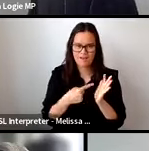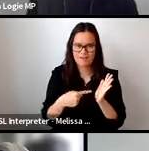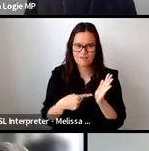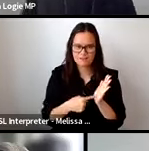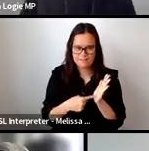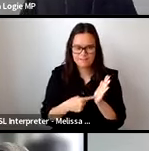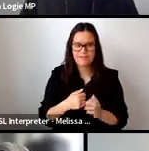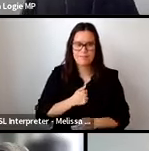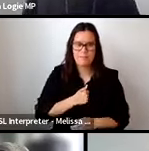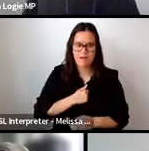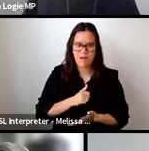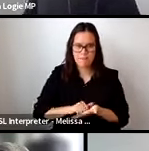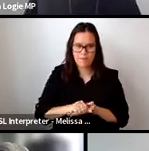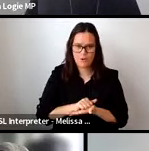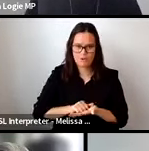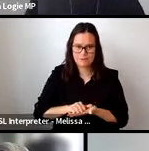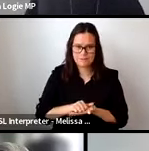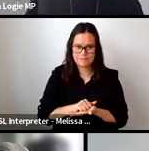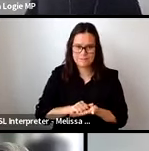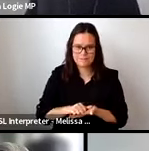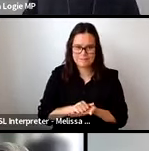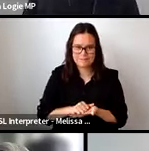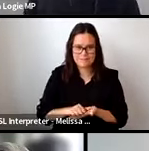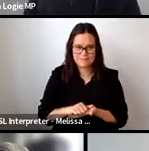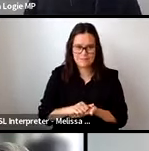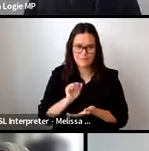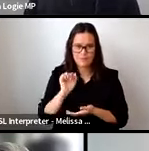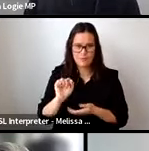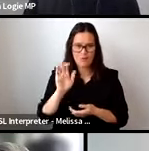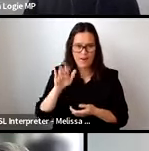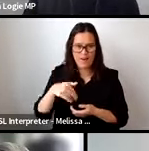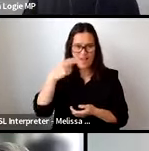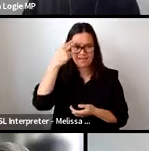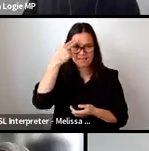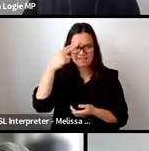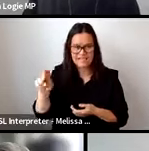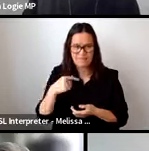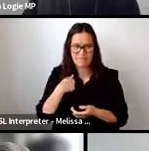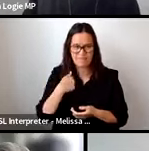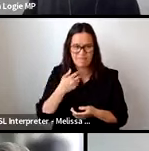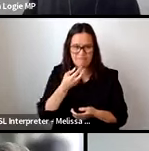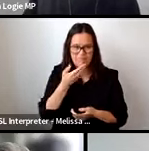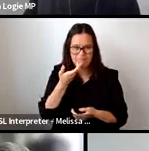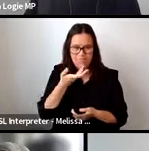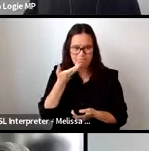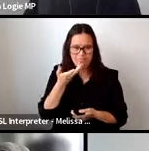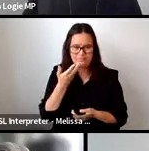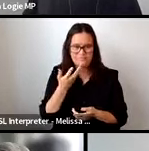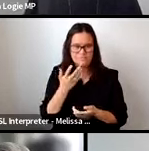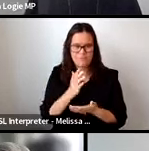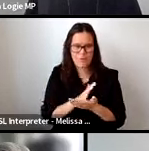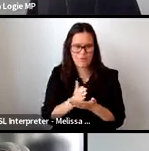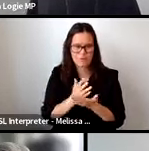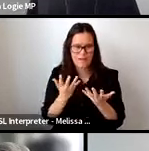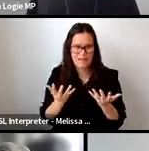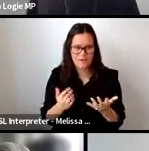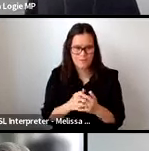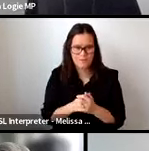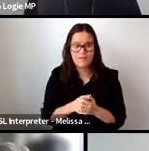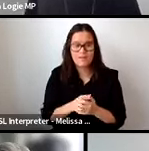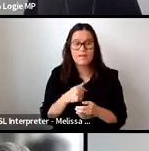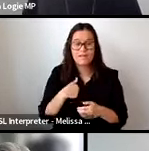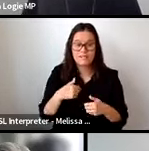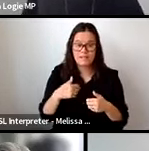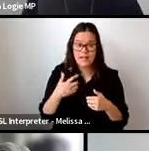to give me a pronunciation of your surname. And we have you for